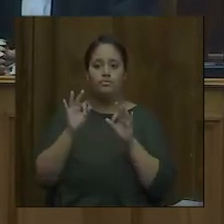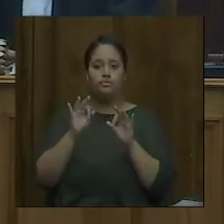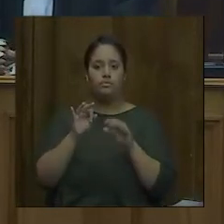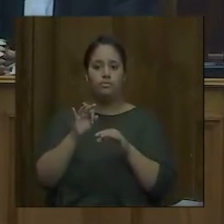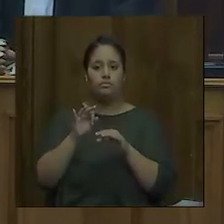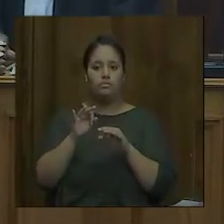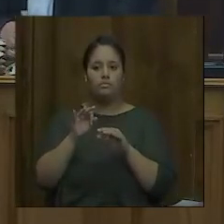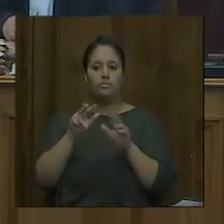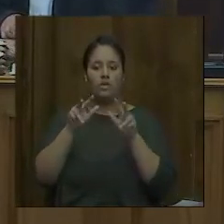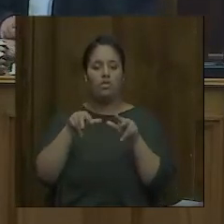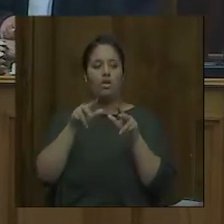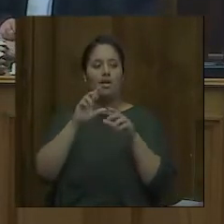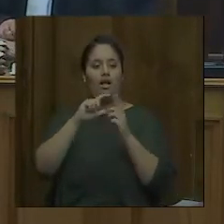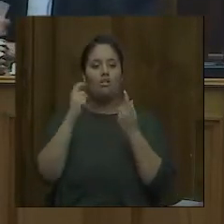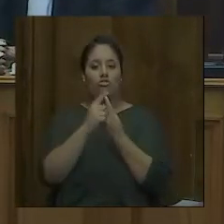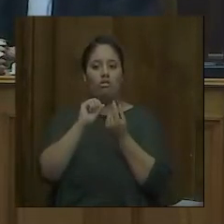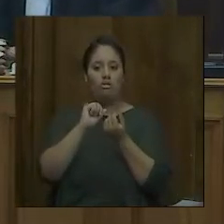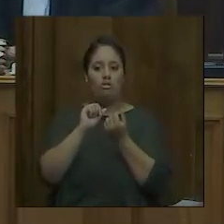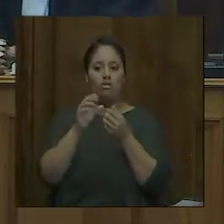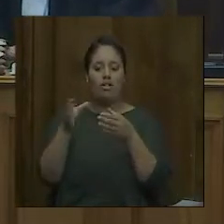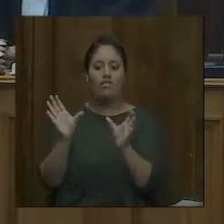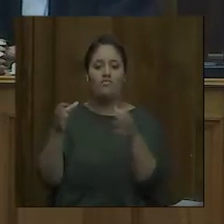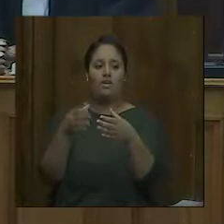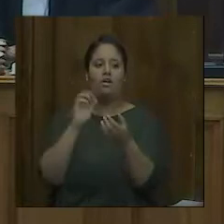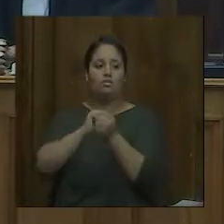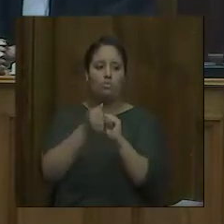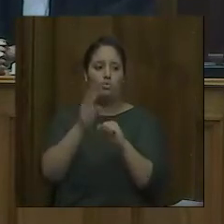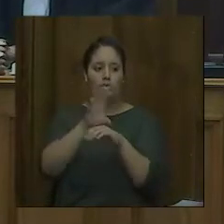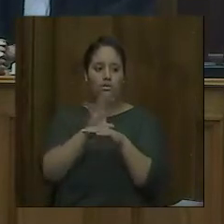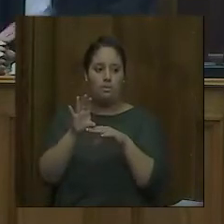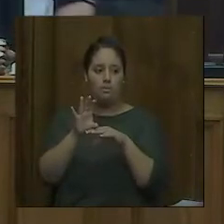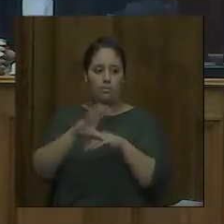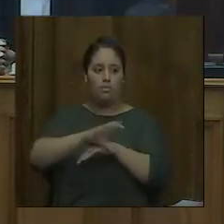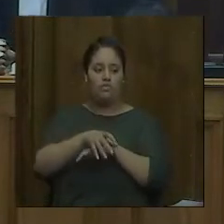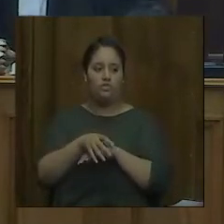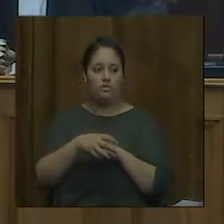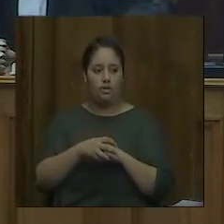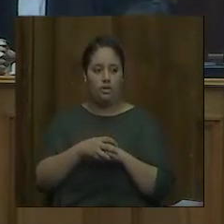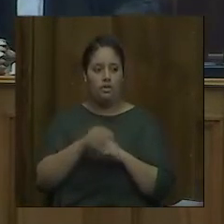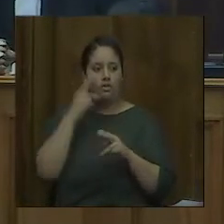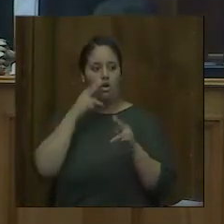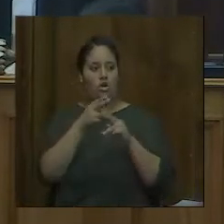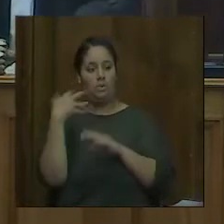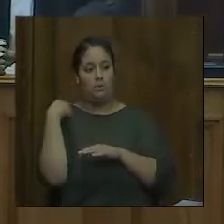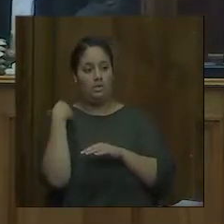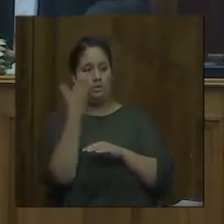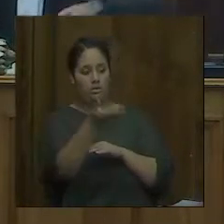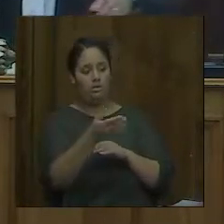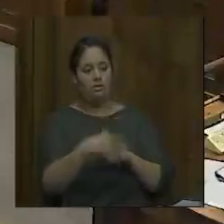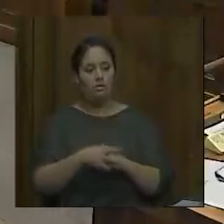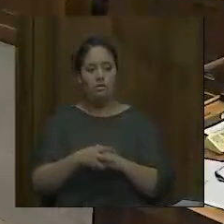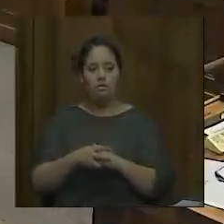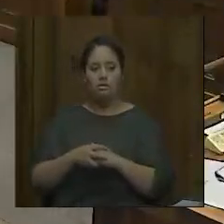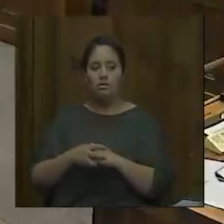13, Cultural Affairs and Sport, Western Cape Appropriation Bill. Thank you. I see the Honourable, the Minister, Minister Marais.